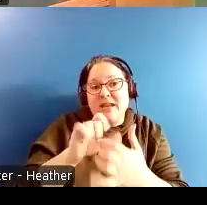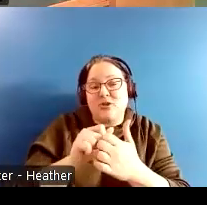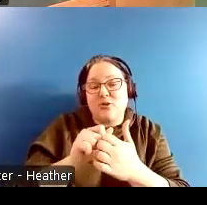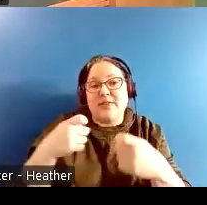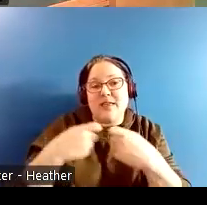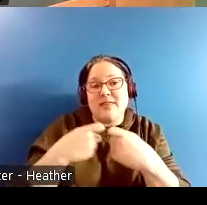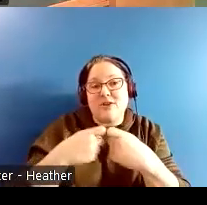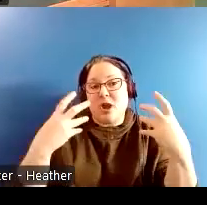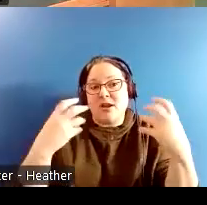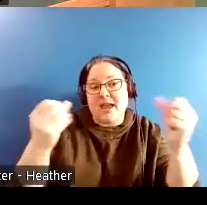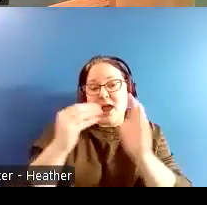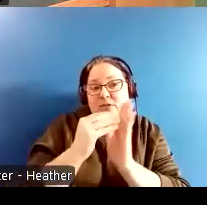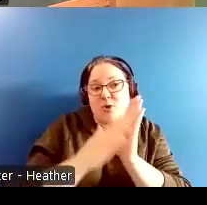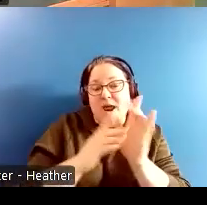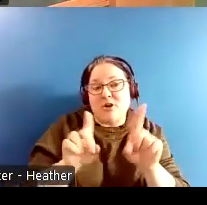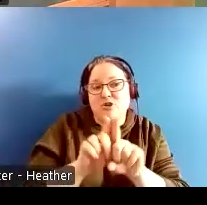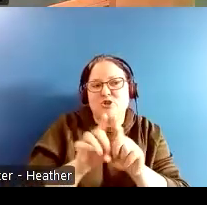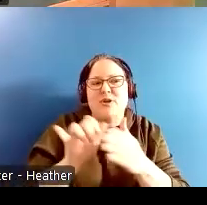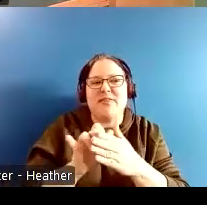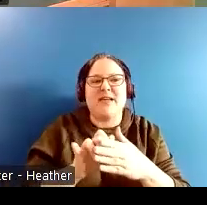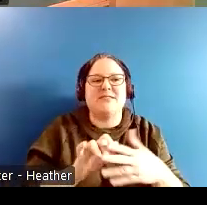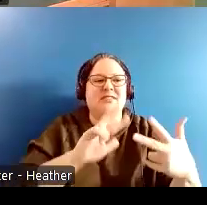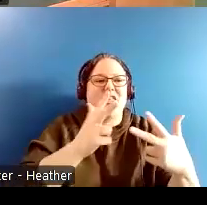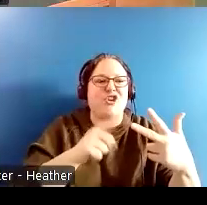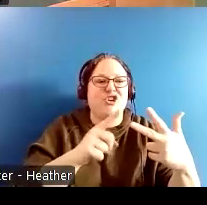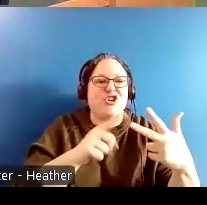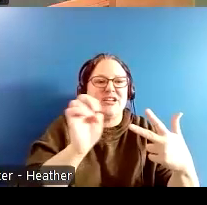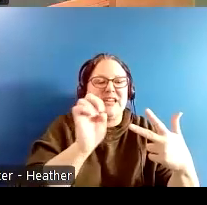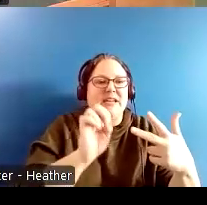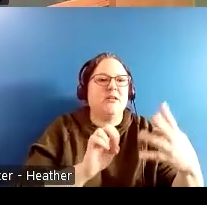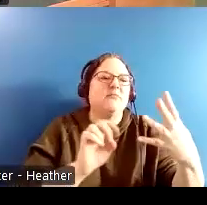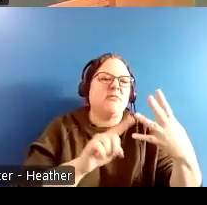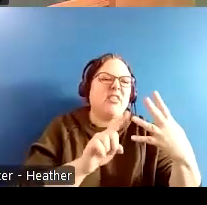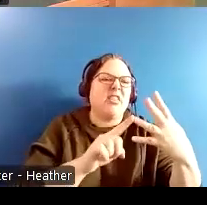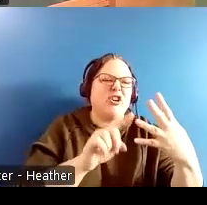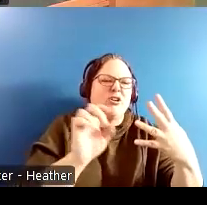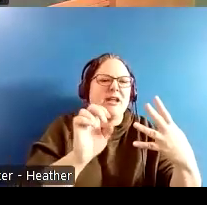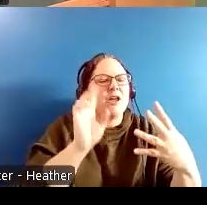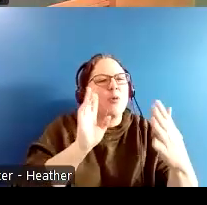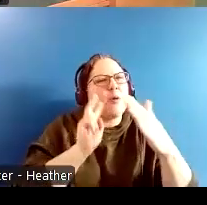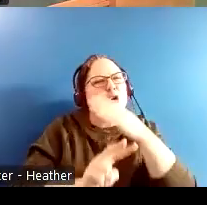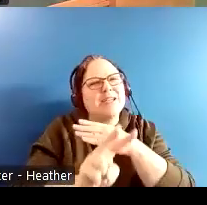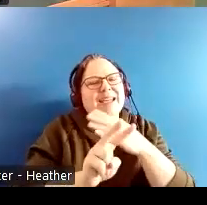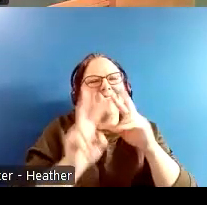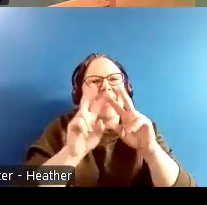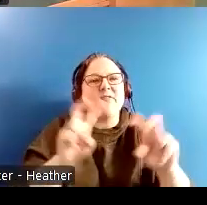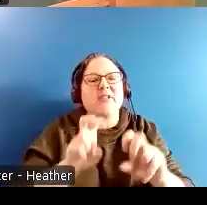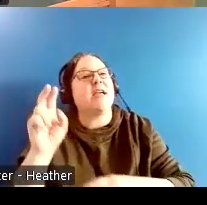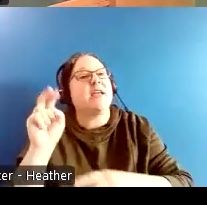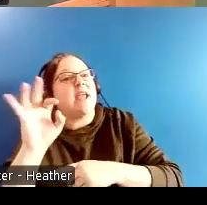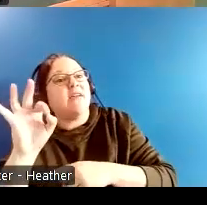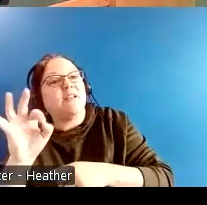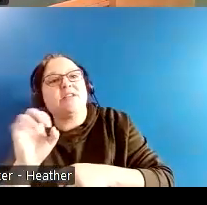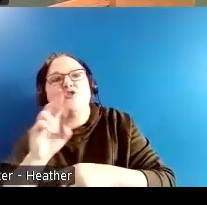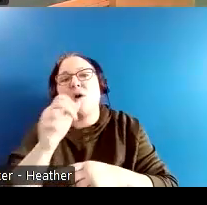and that's the third E in the 4 E's, where there'll be predictive analytics that'll just like Netflix might say, or